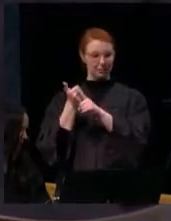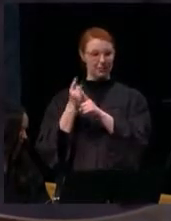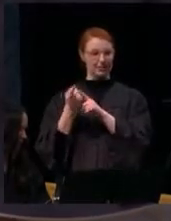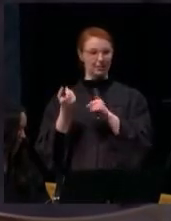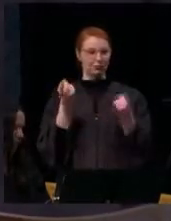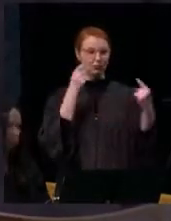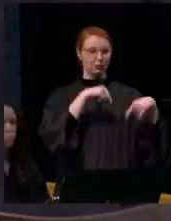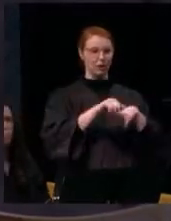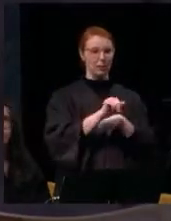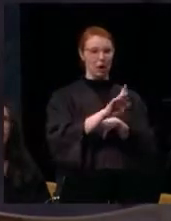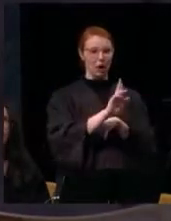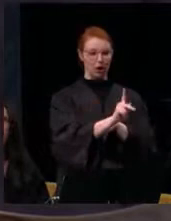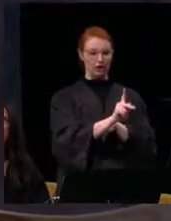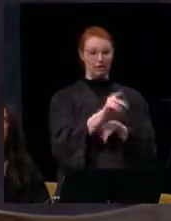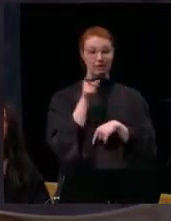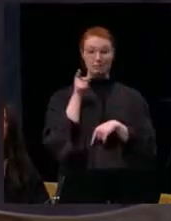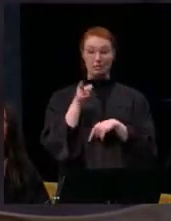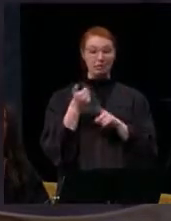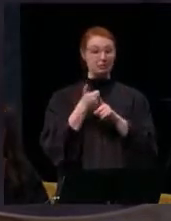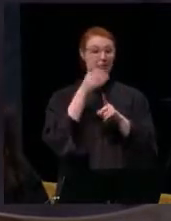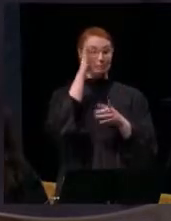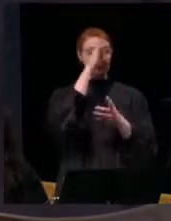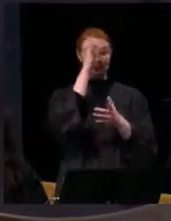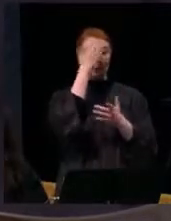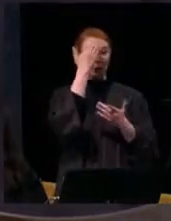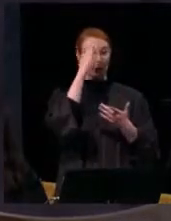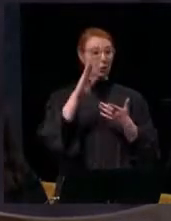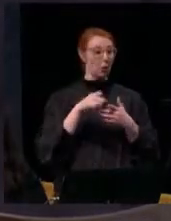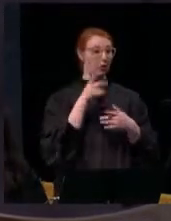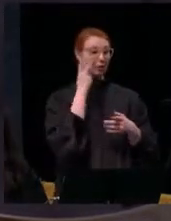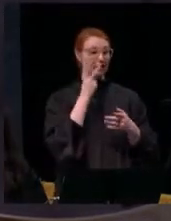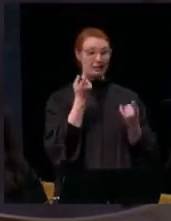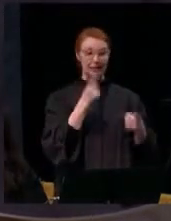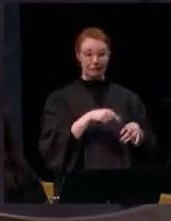of Arkansas, unaware of what would be there to greet him.